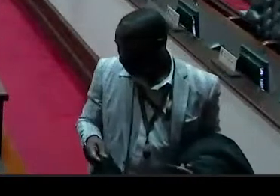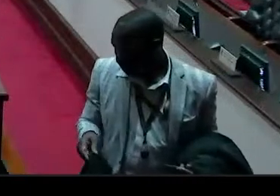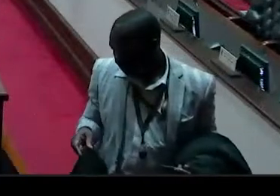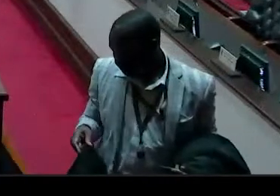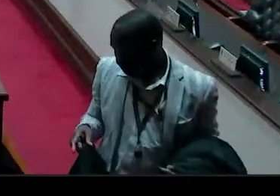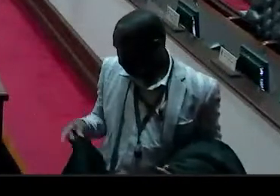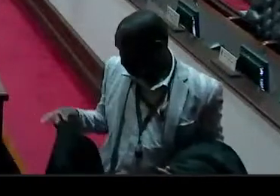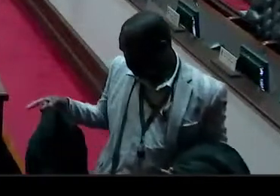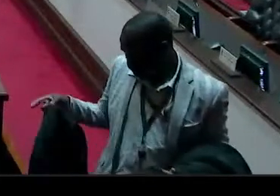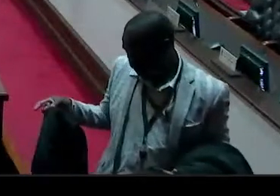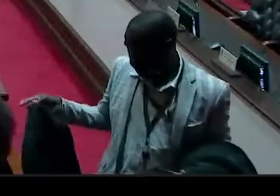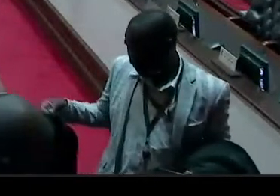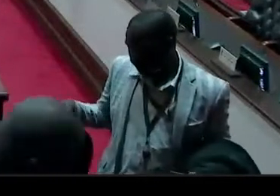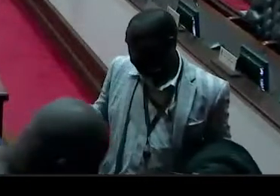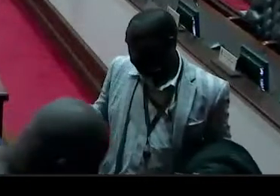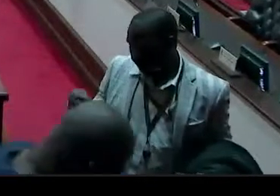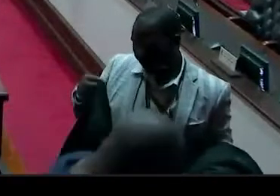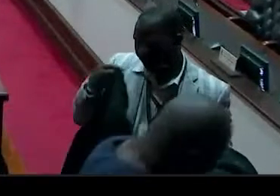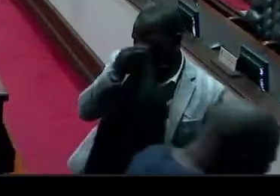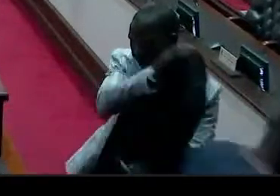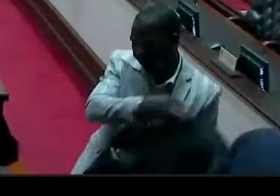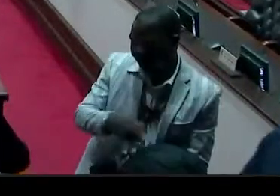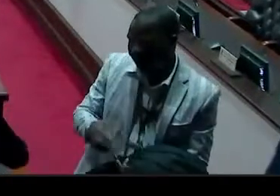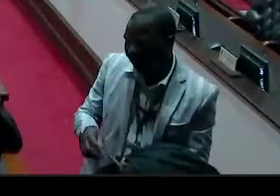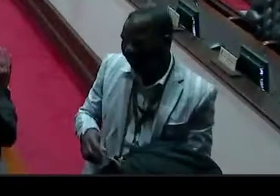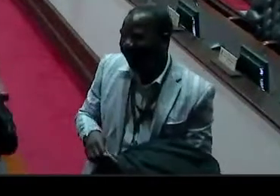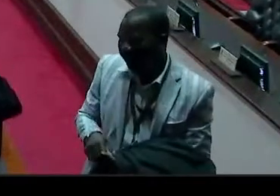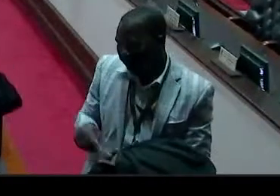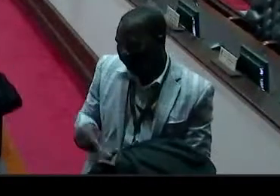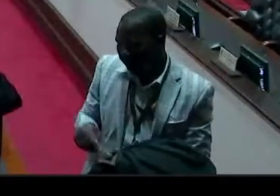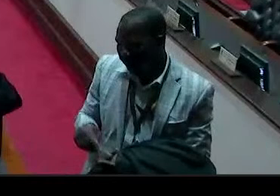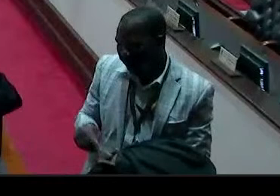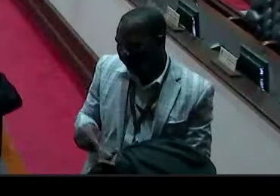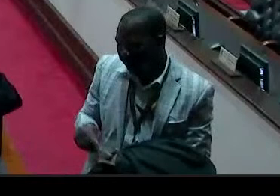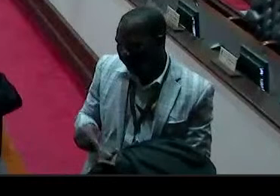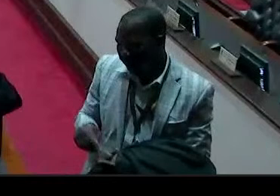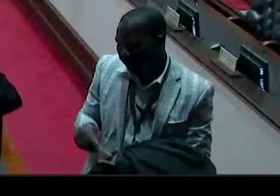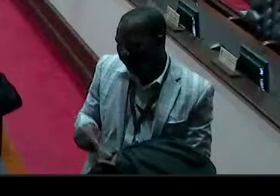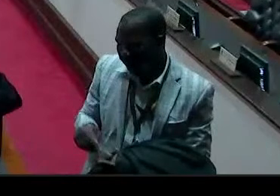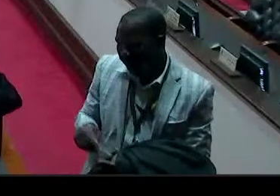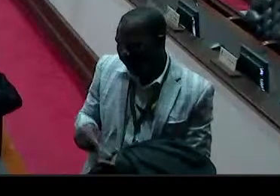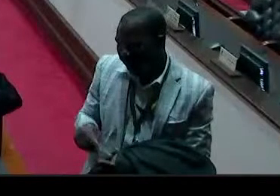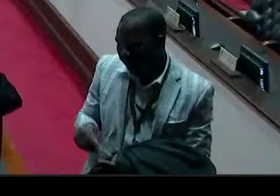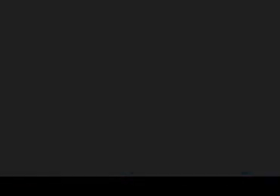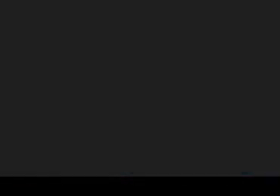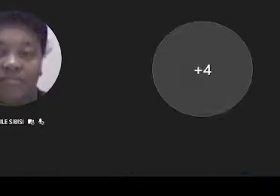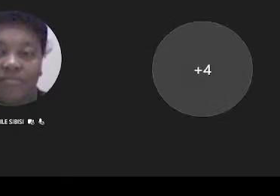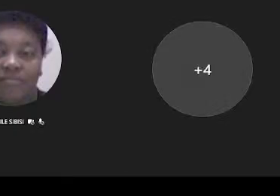Wonke sikhuluma umlando. Yebo, yebo.